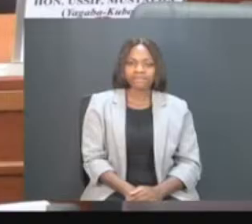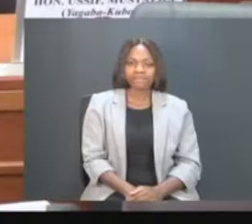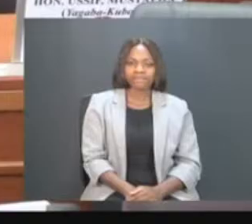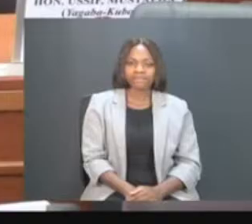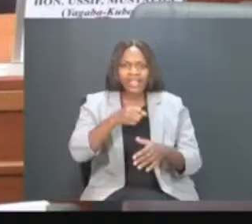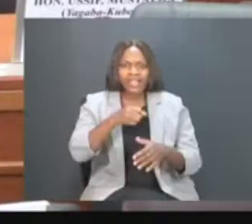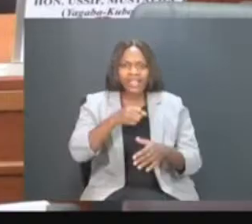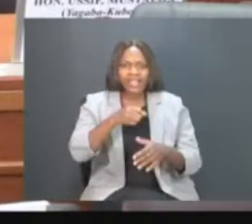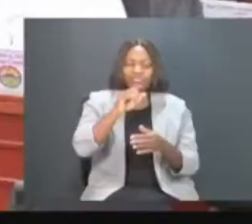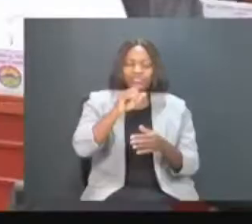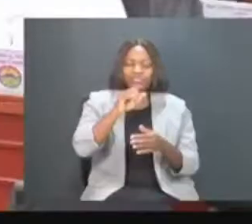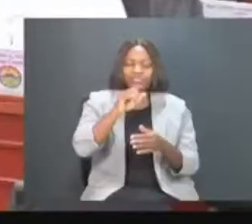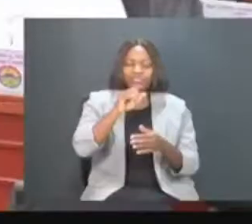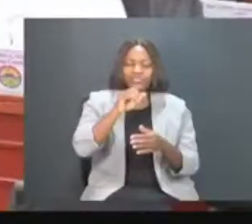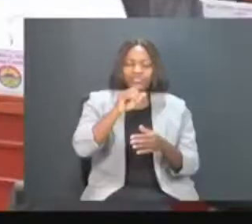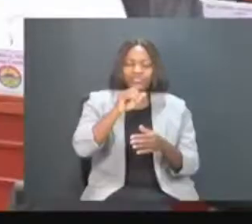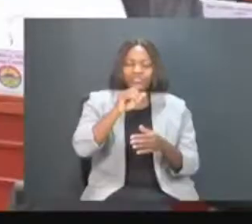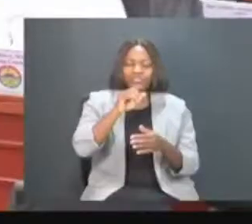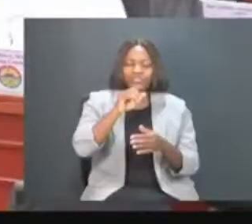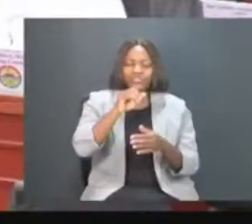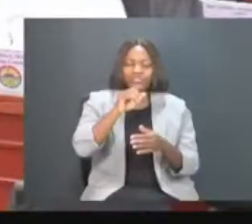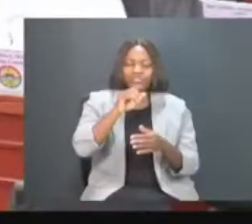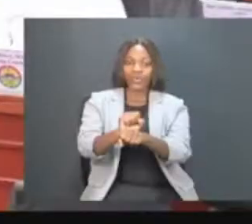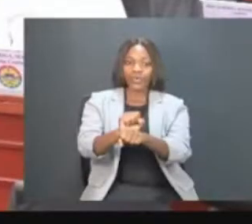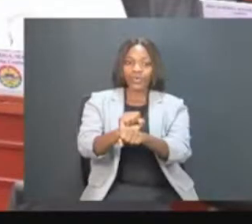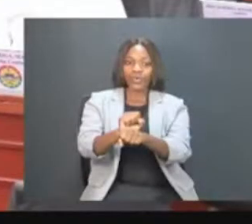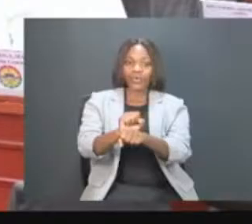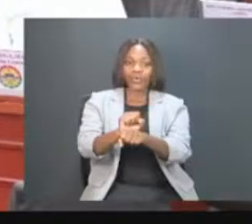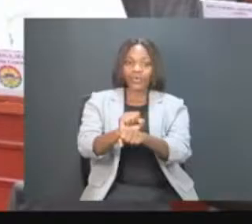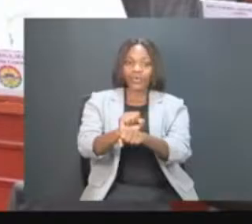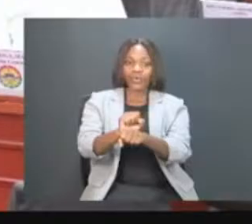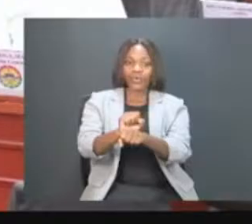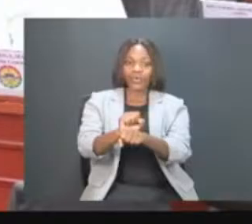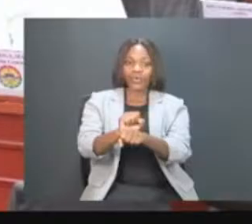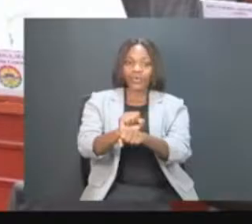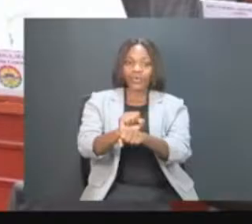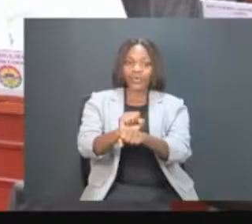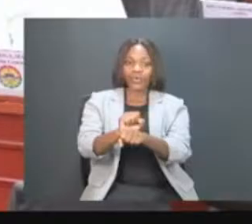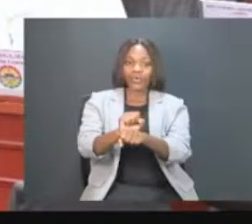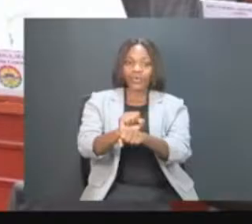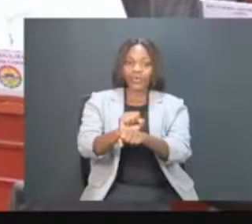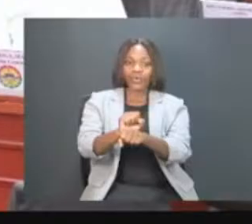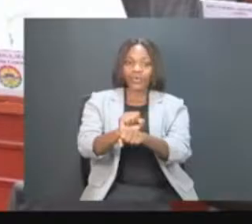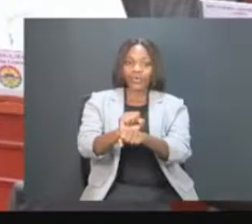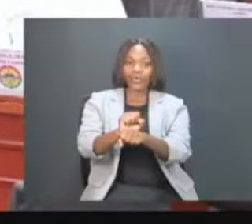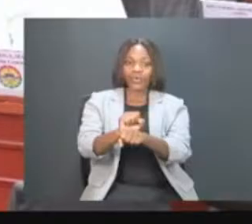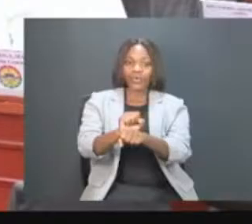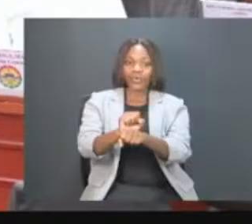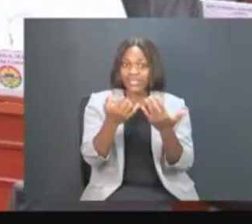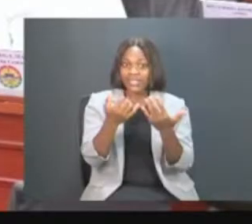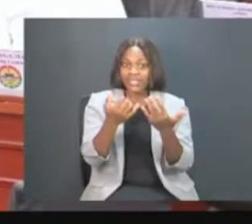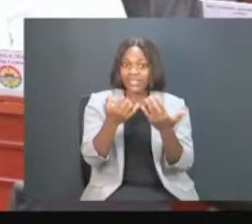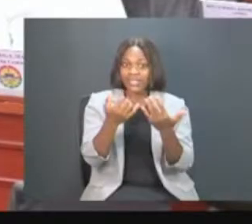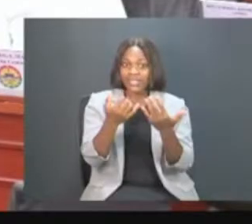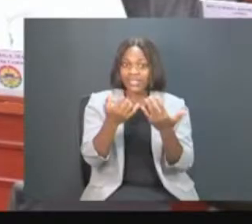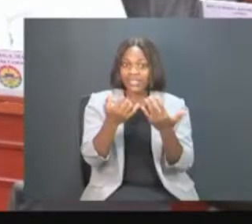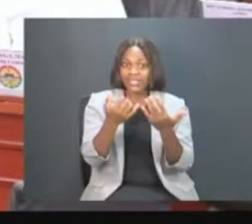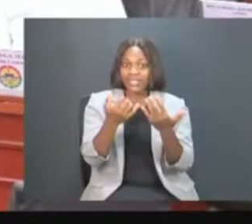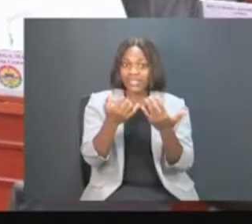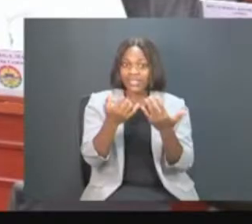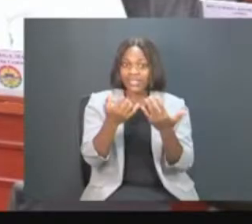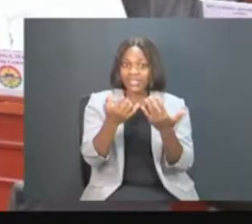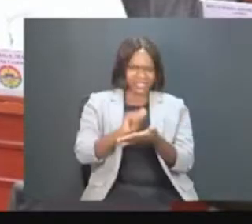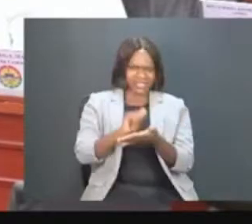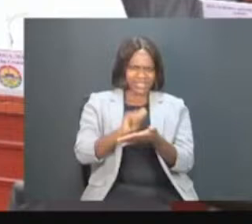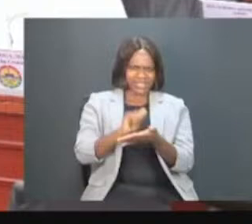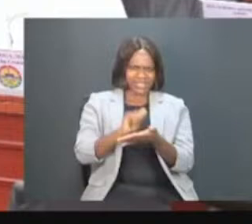that public organizations were working 24 hours. Now the bill comes before us and you say you are waiting